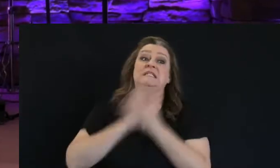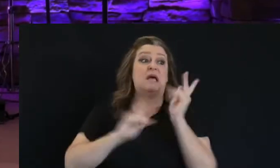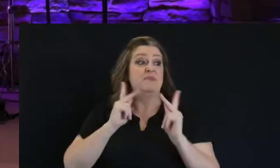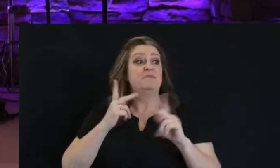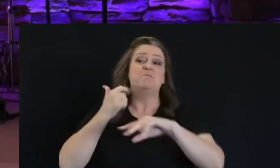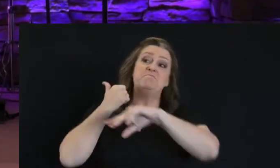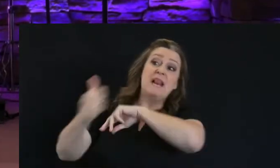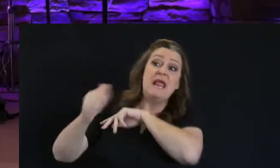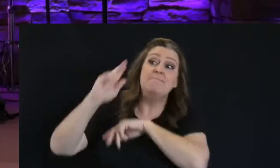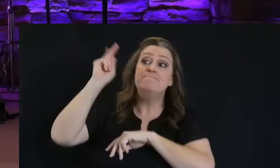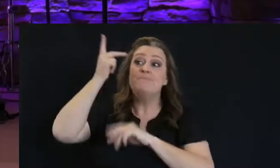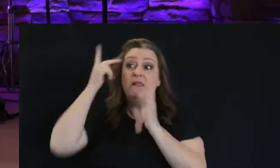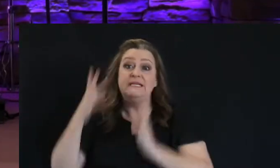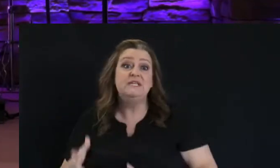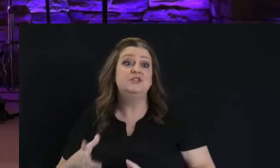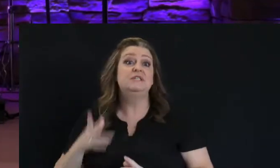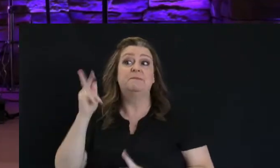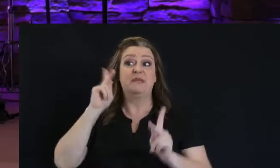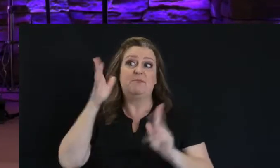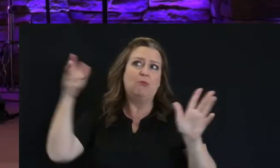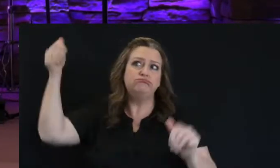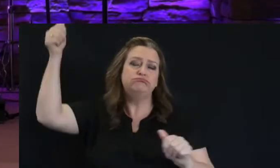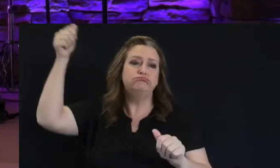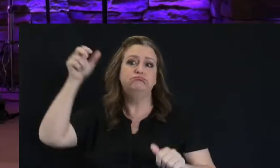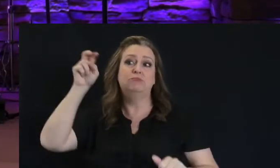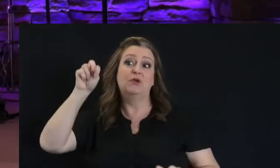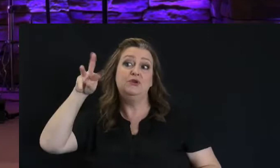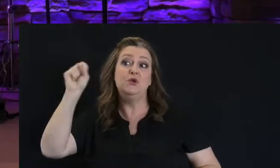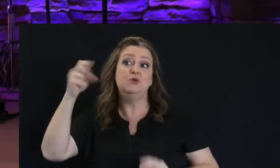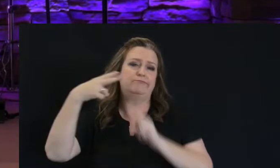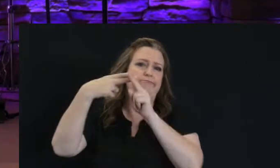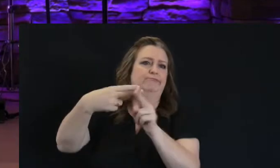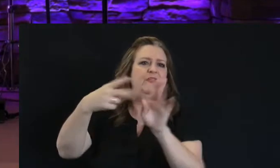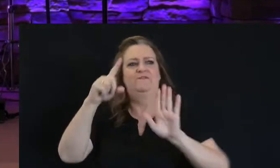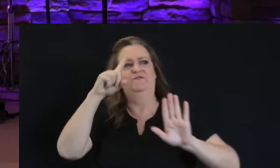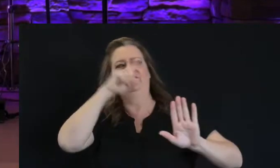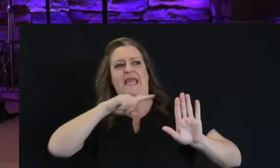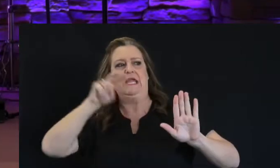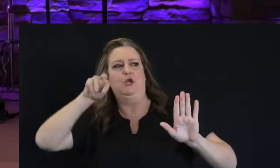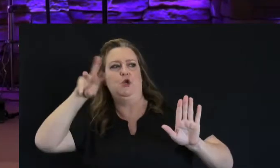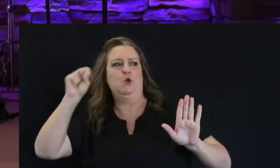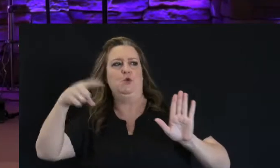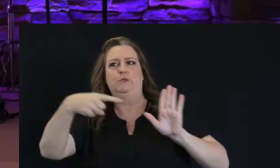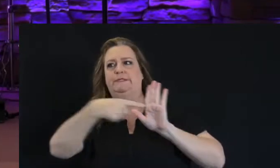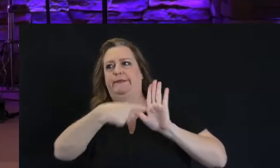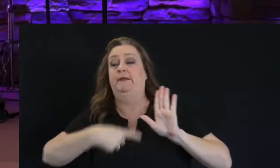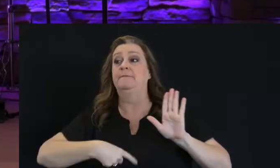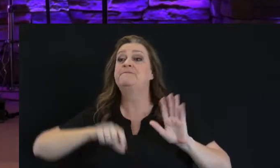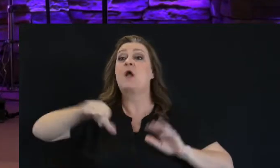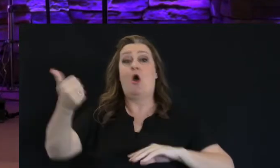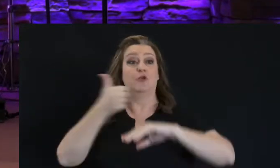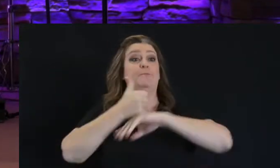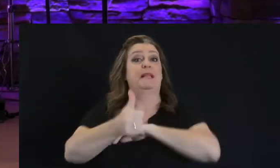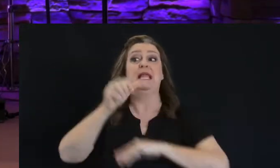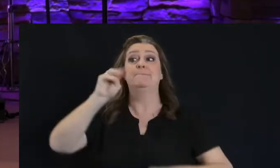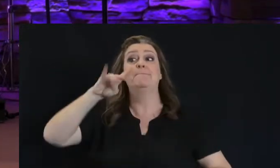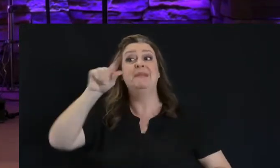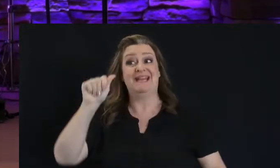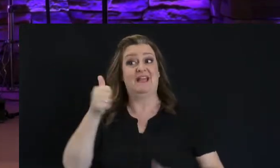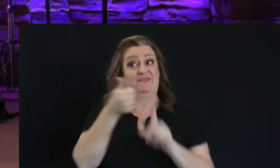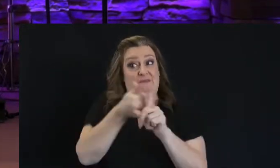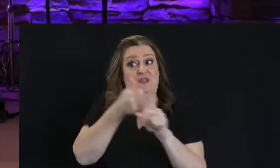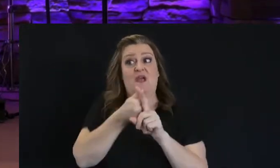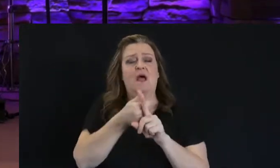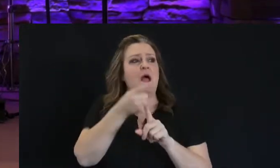the politicians or people like that. The news has been labeled fake news. Others blame the media itself, and this is kind of where I lay the blame,